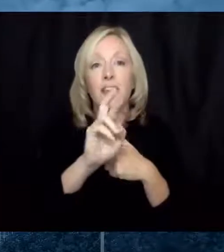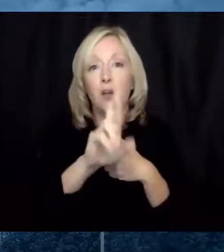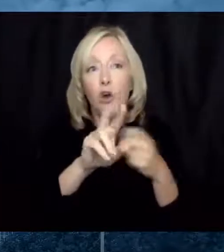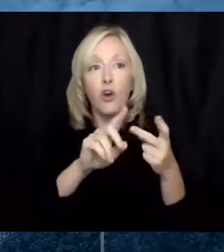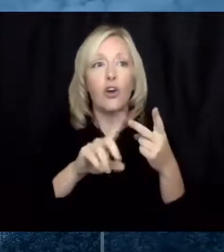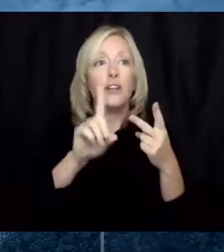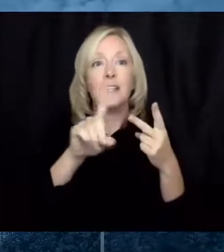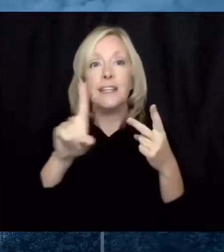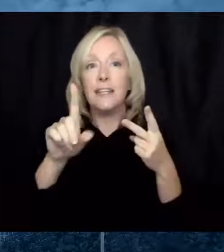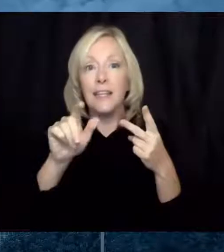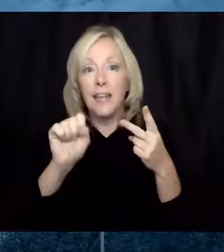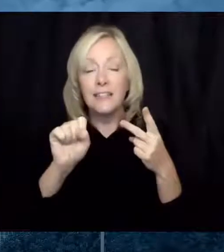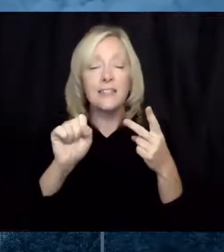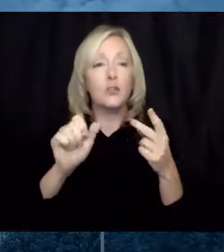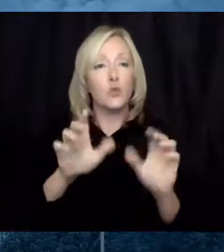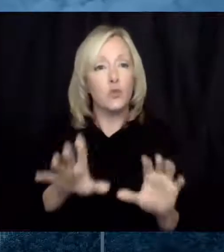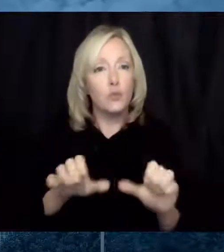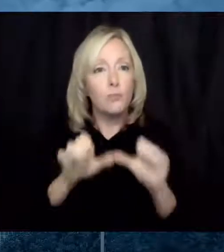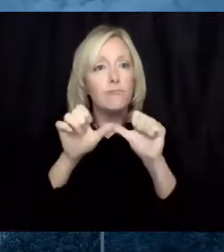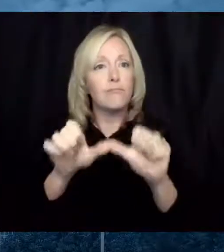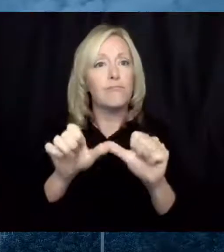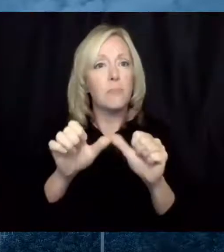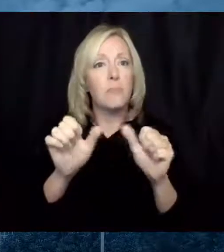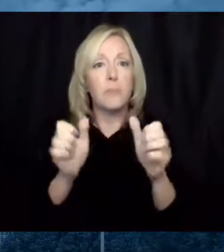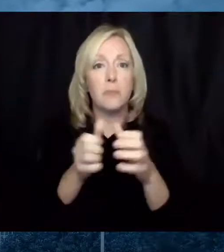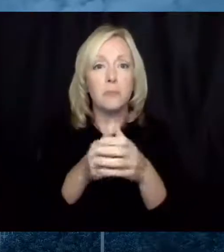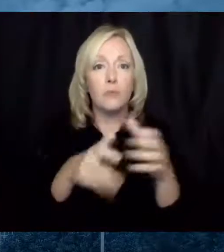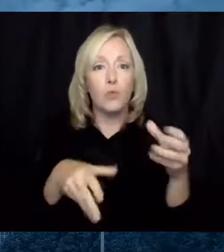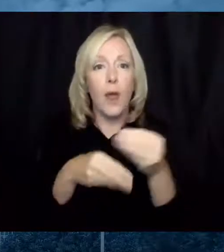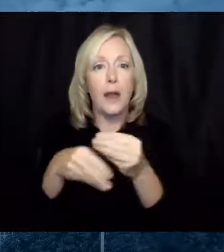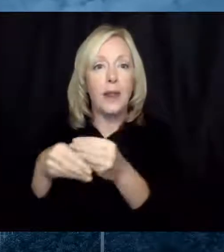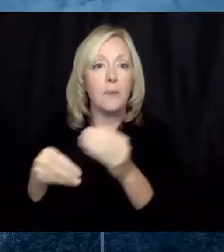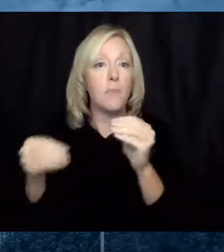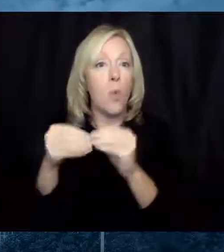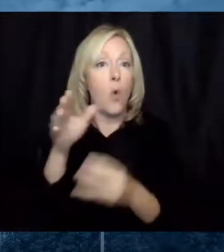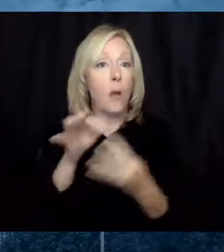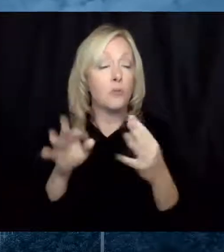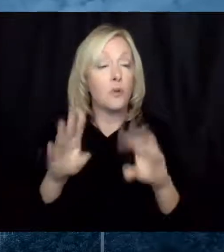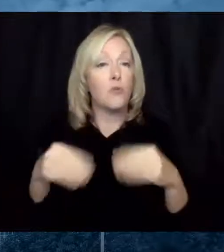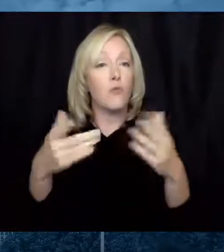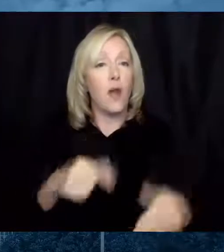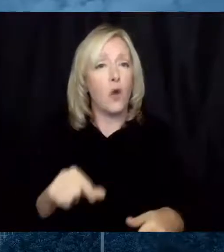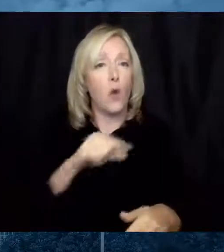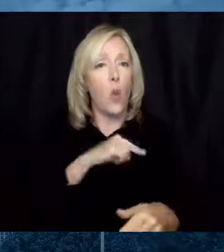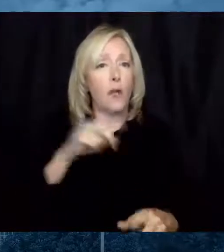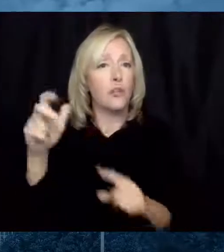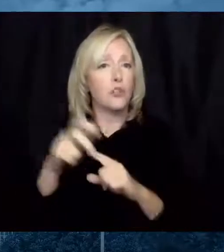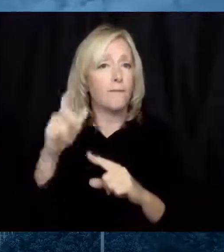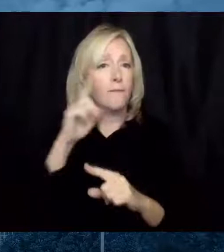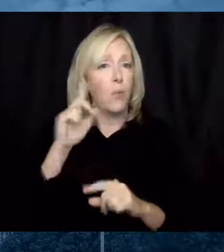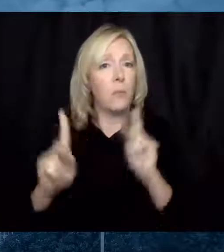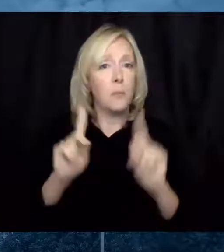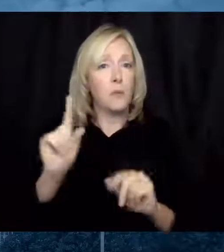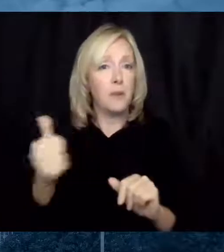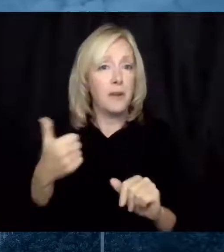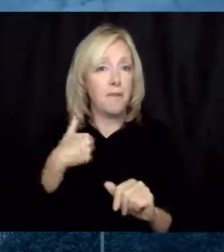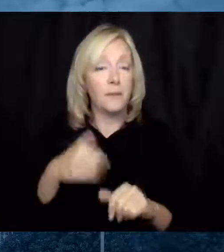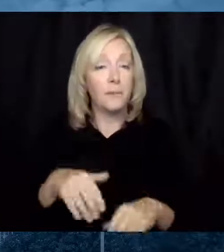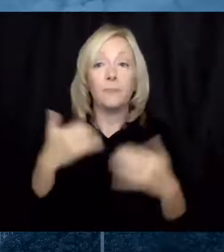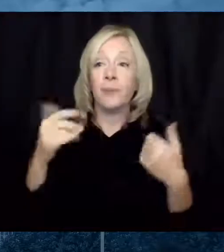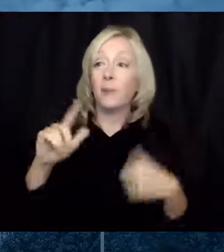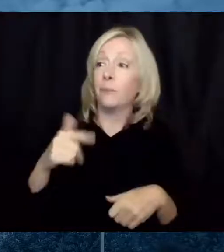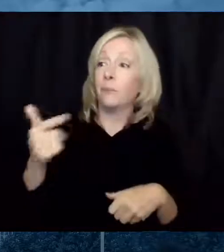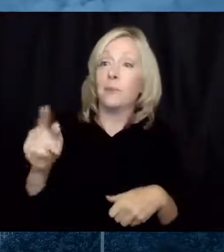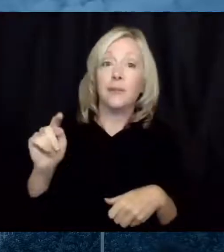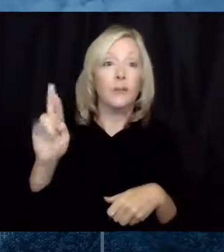to expand options and provide equality for people with disabilities. Thank you very much. And I'll turn it over to Terry.